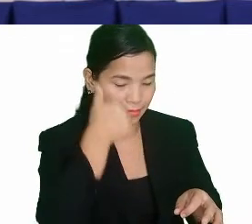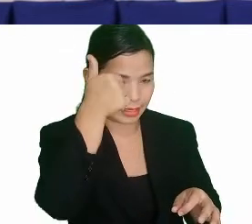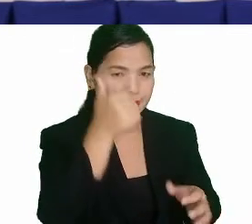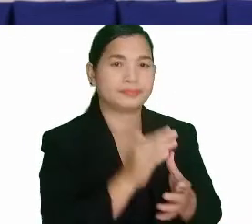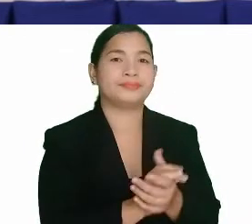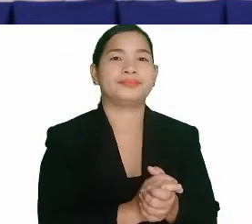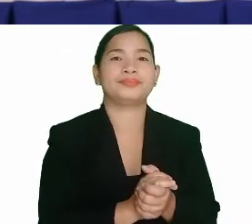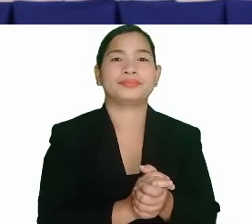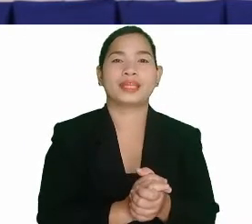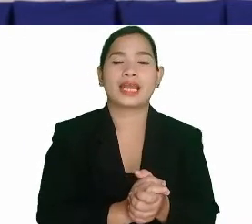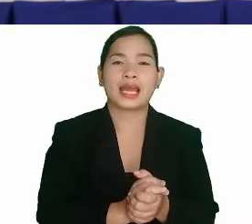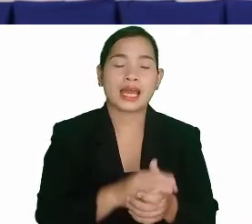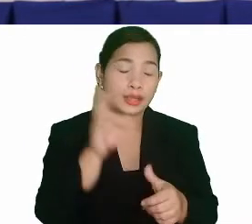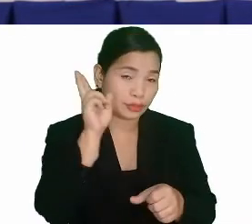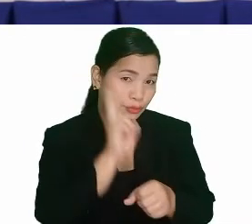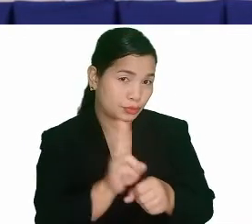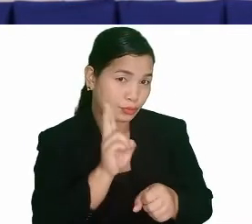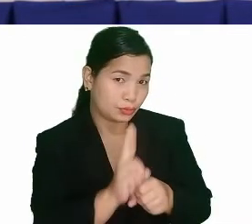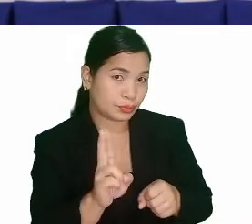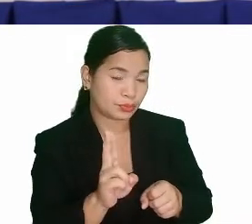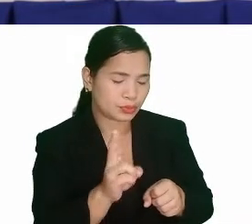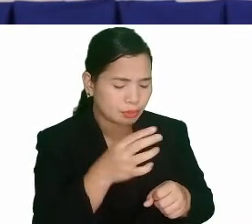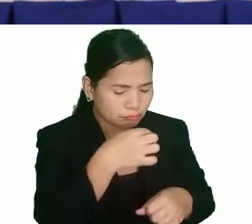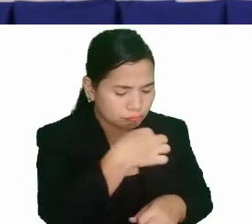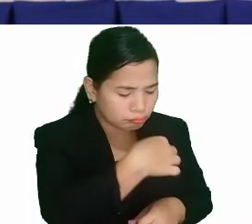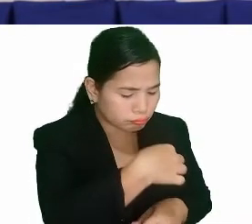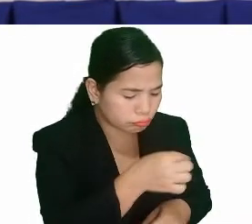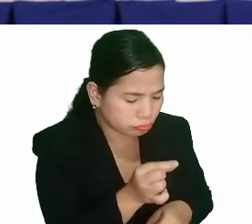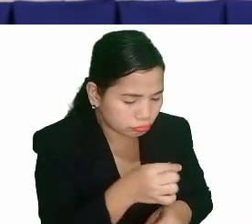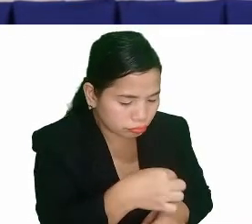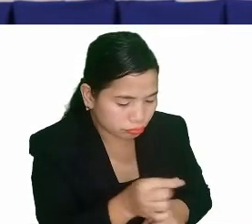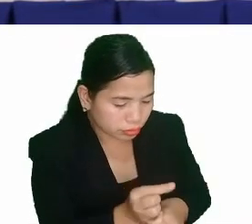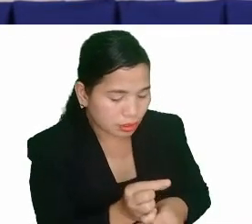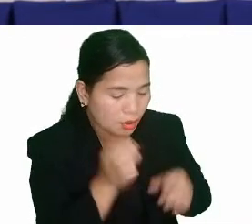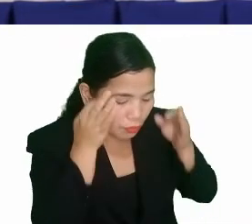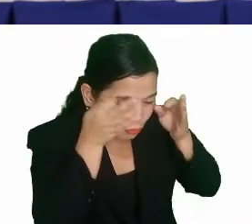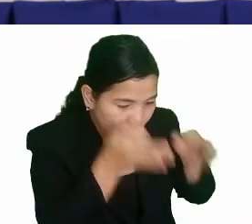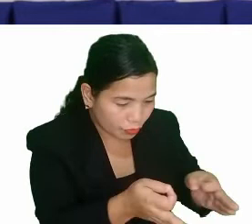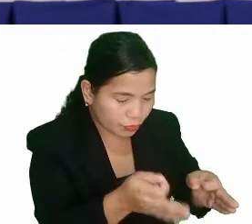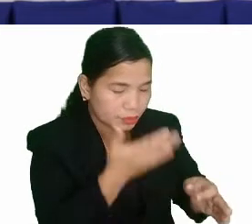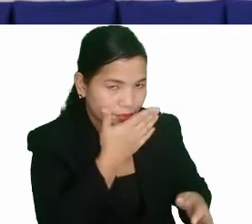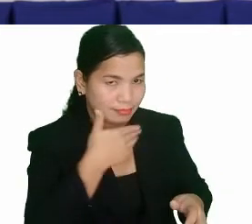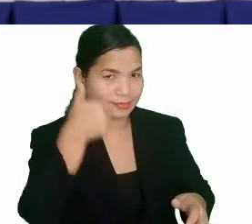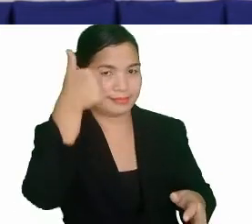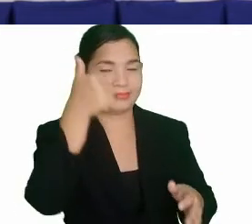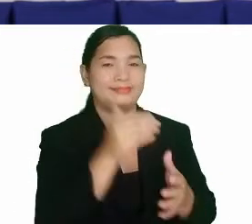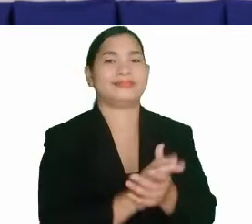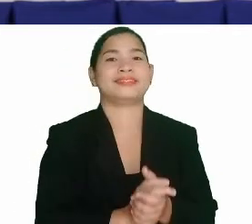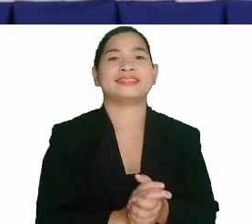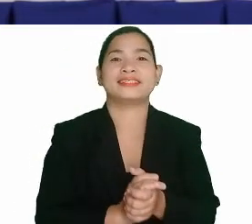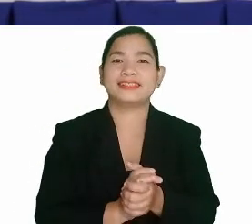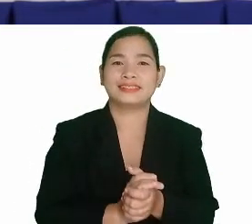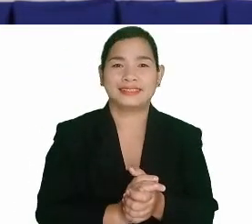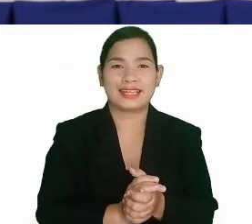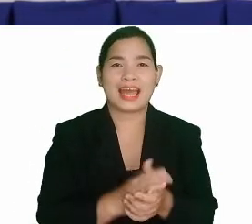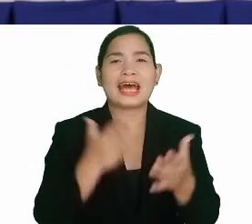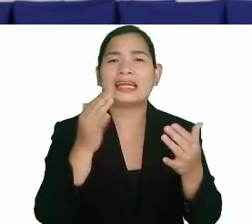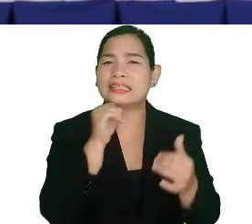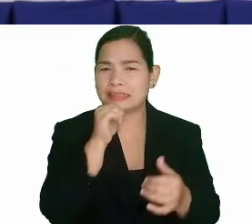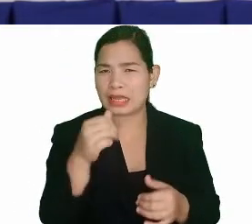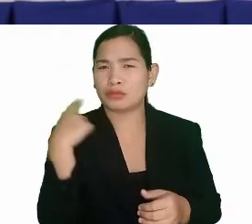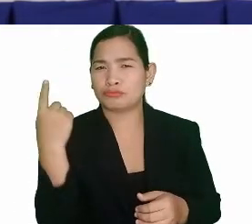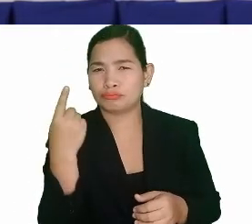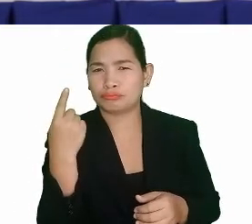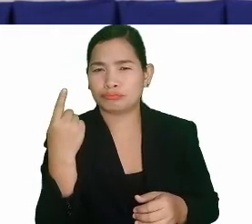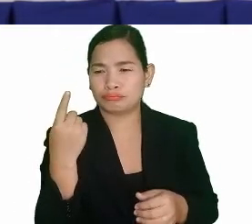may use the fine adjustment knob to sharpen the focus. At this point, never use the coarse adjustment